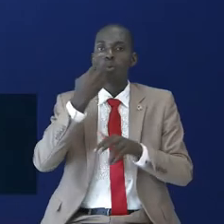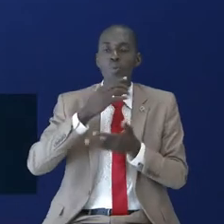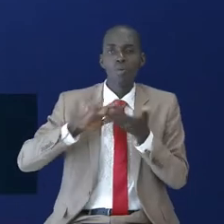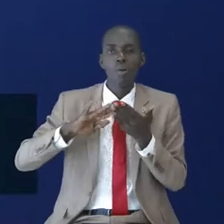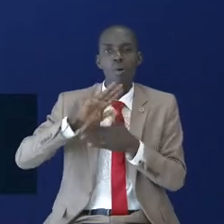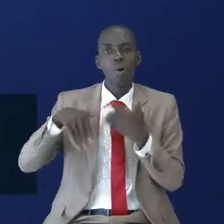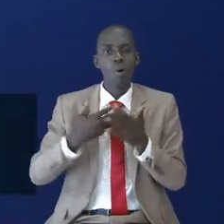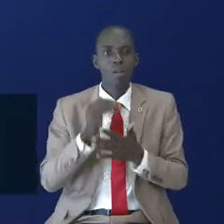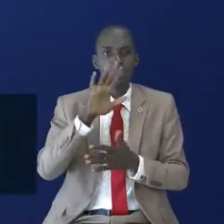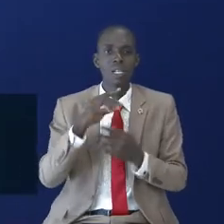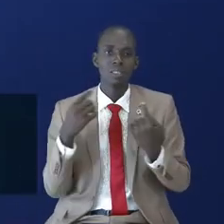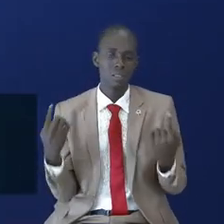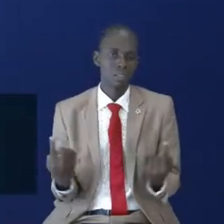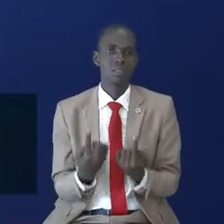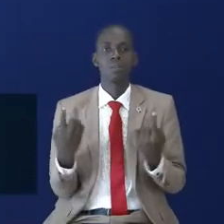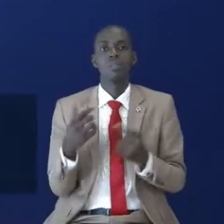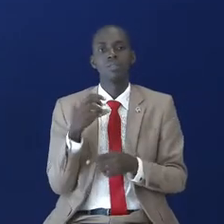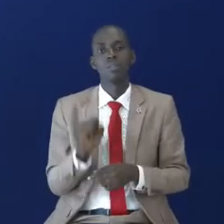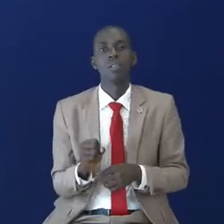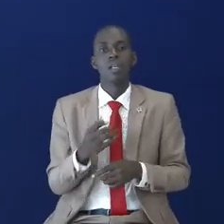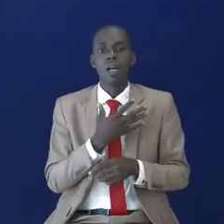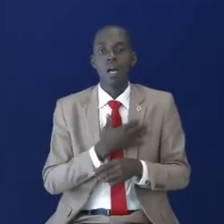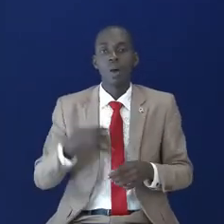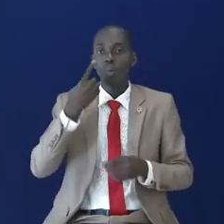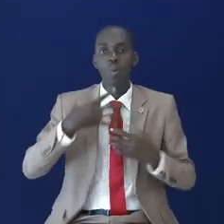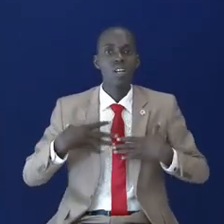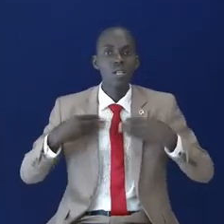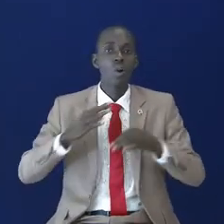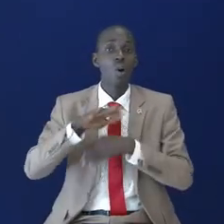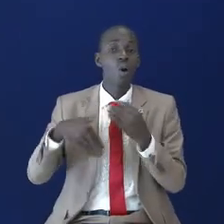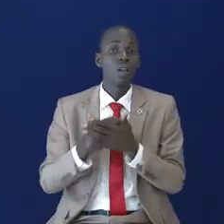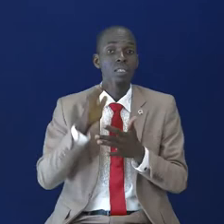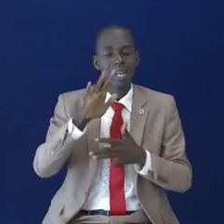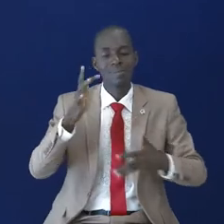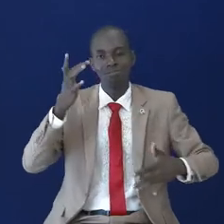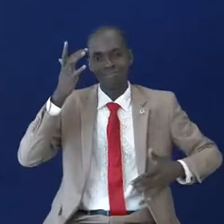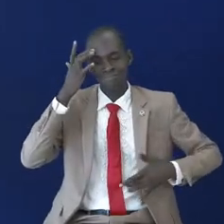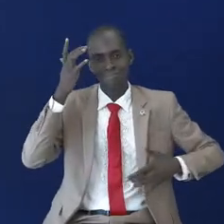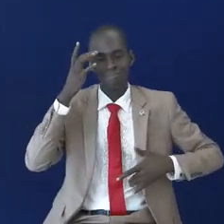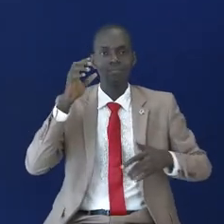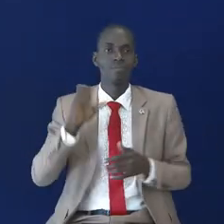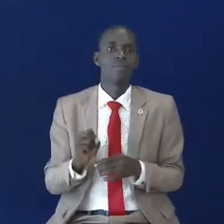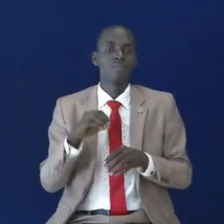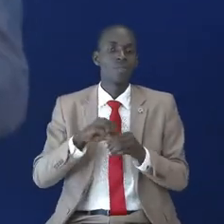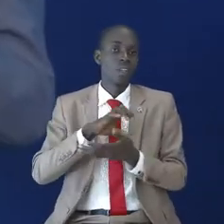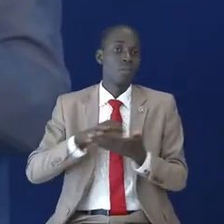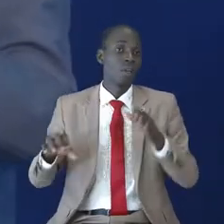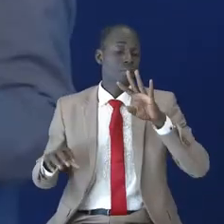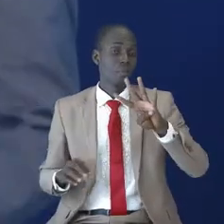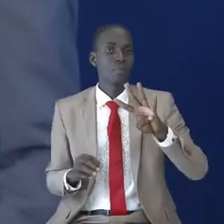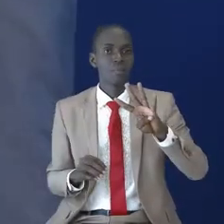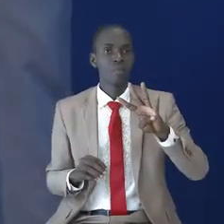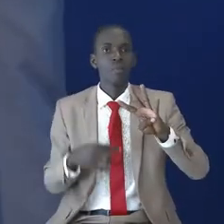forgiveth all thine iniquities, and O healeth all thy diseases. Verse 4 tells us,